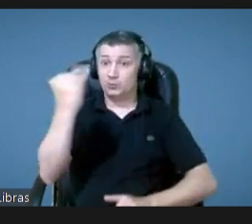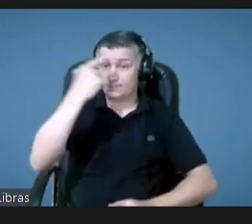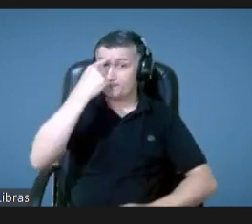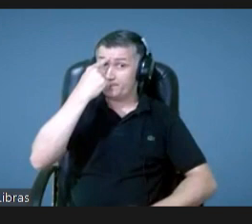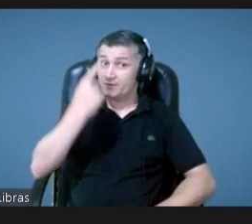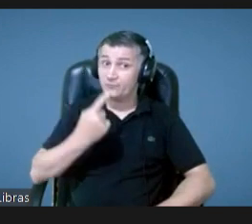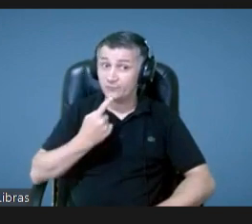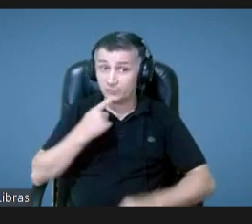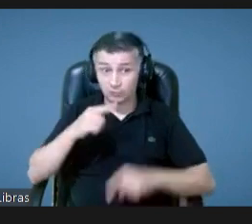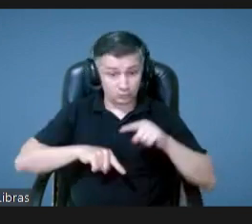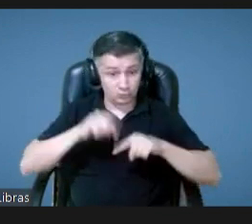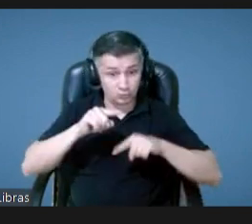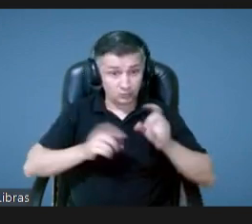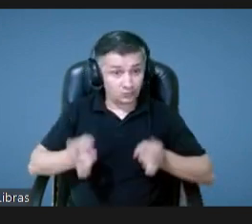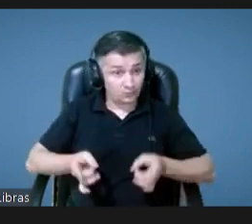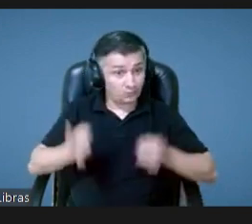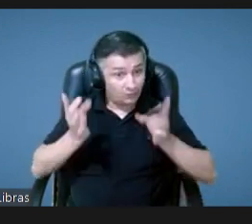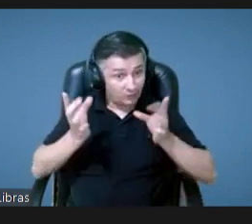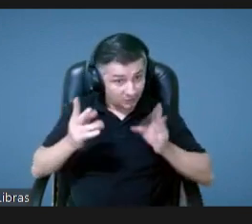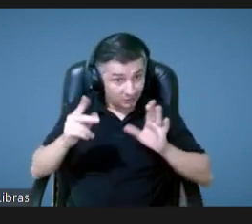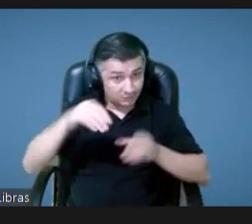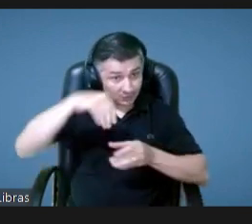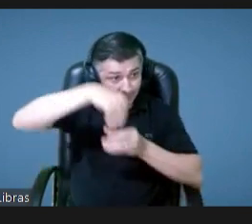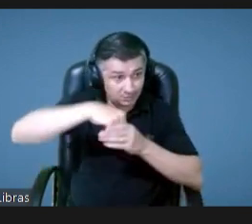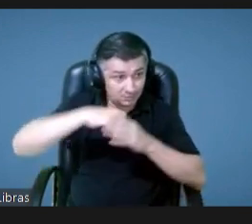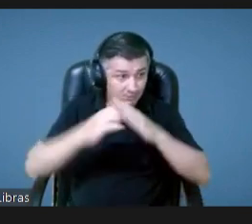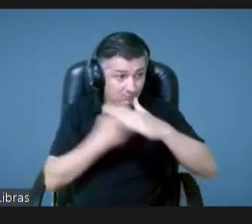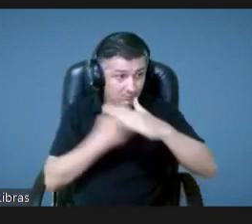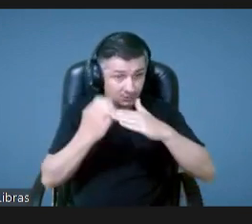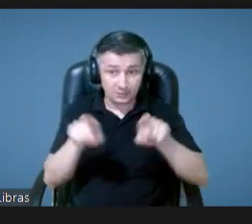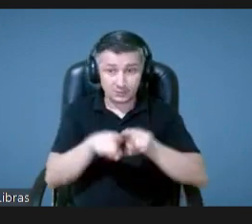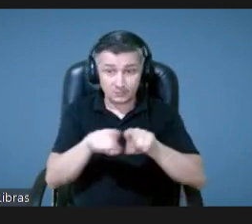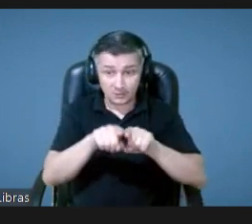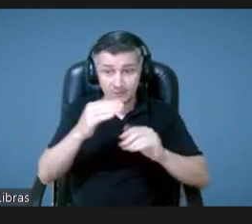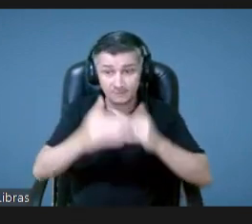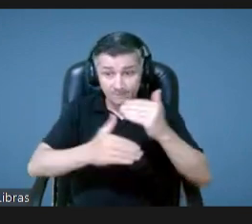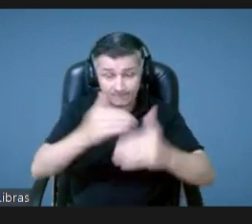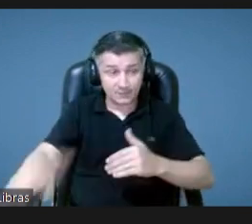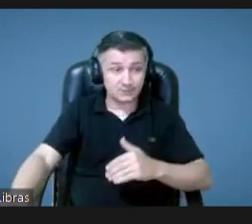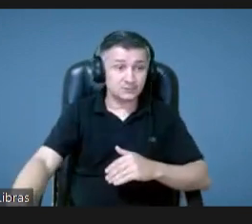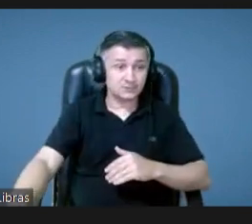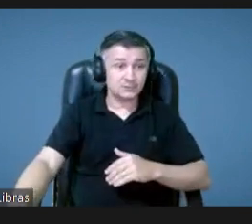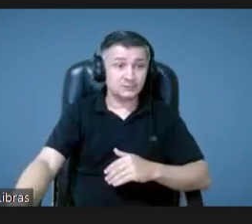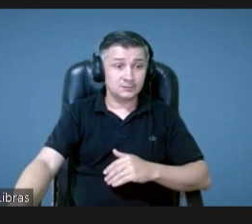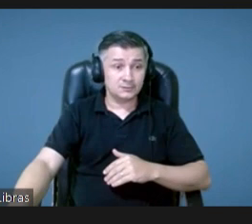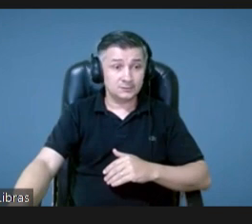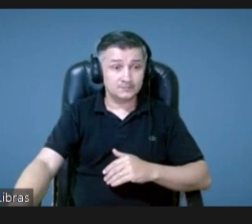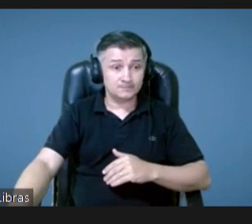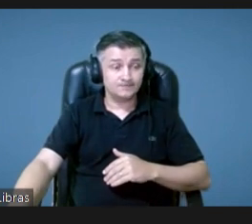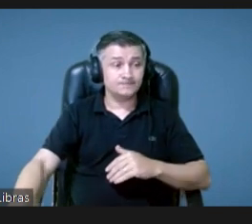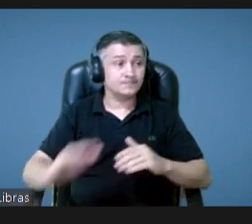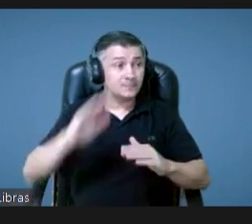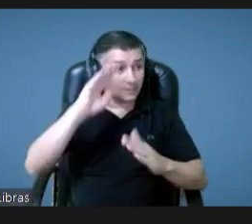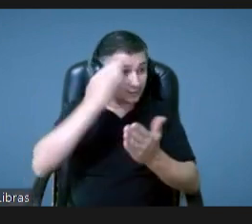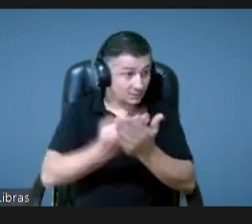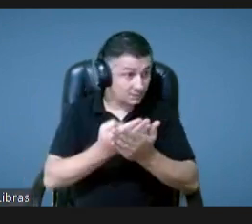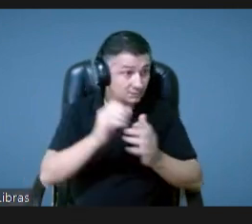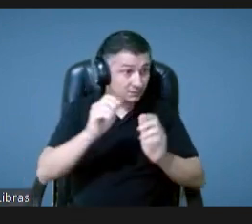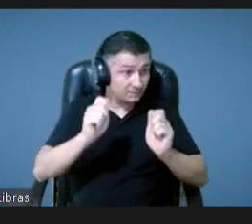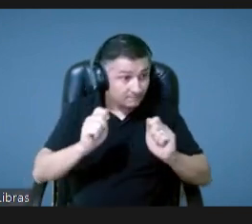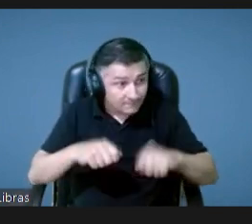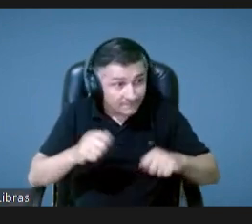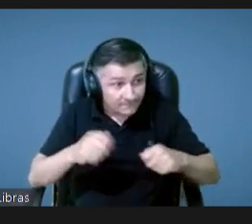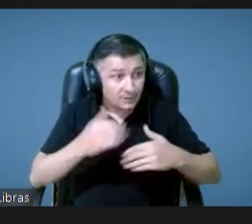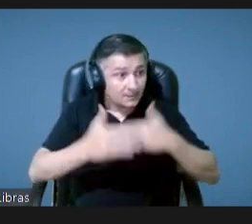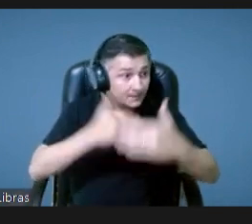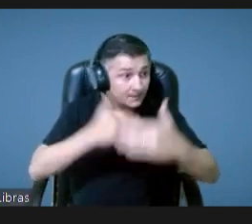major change in terms of the profile of the products we are selling in our development business,